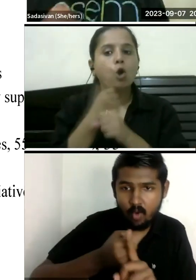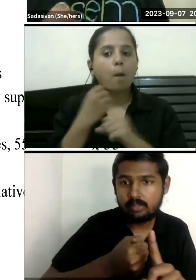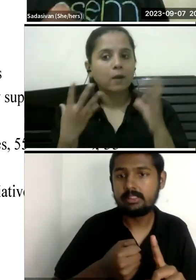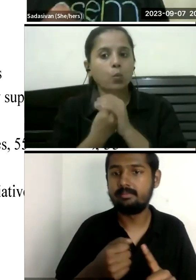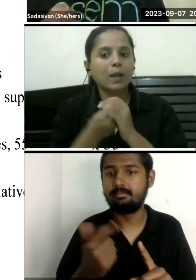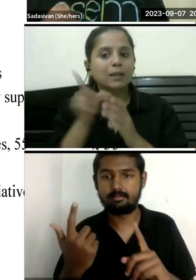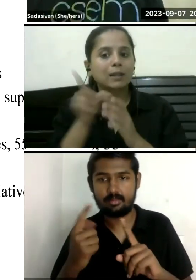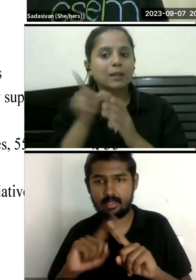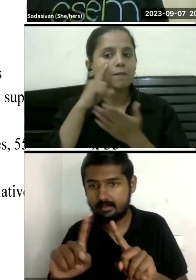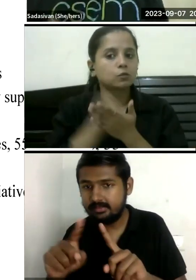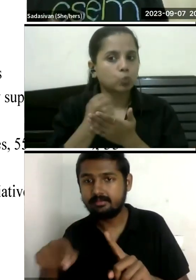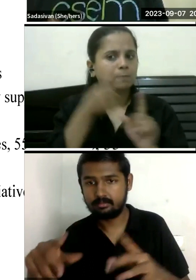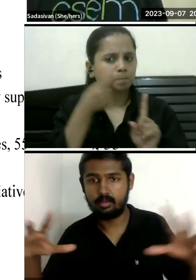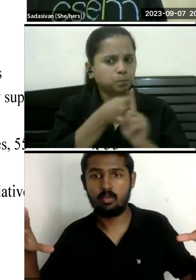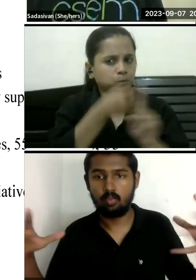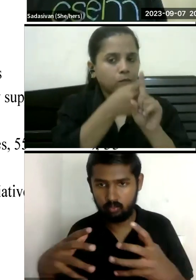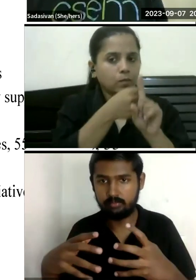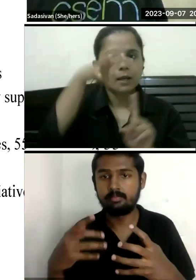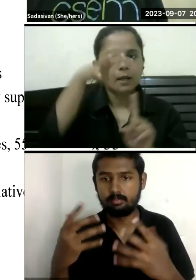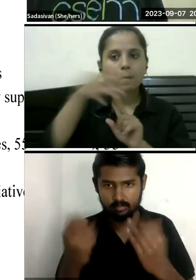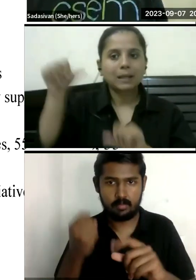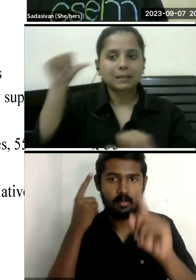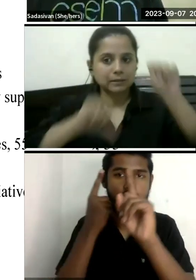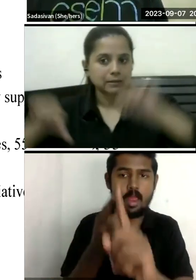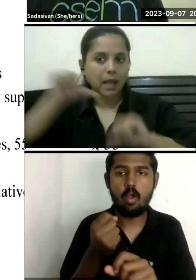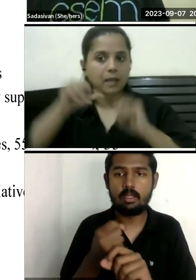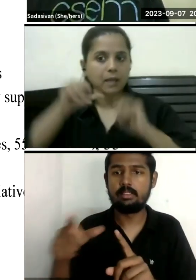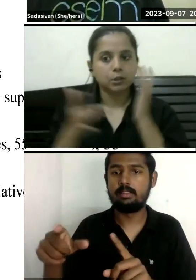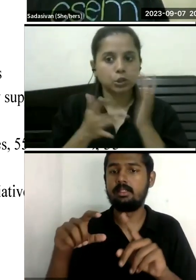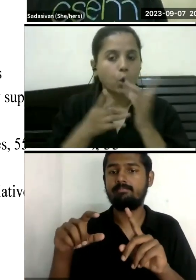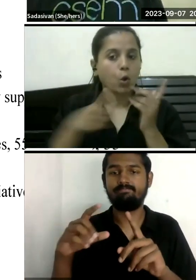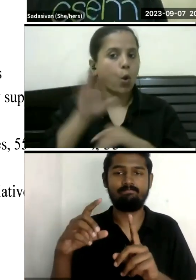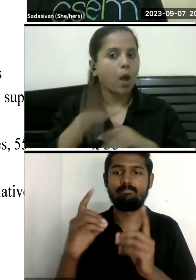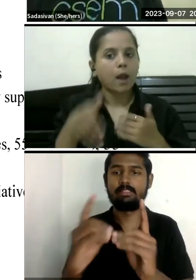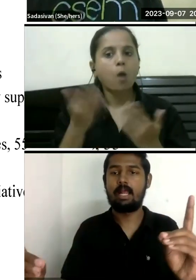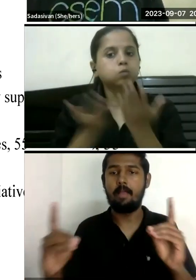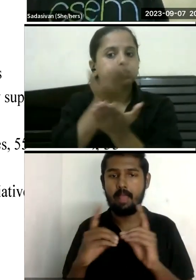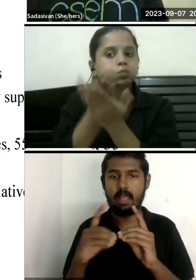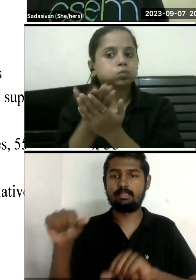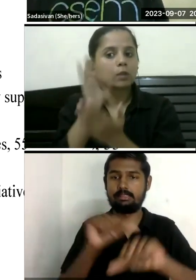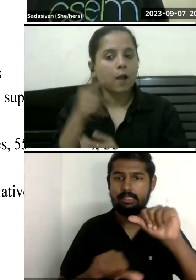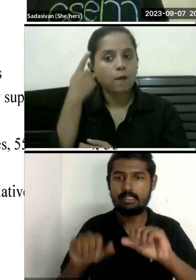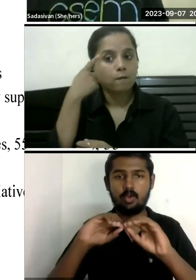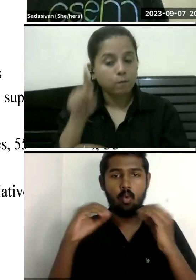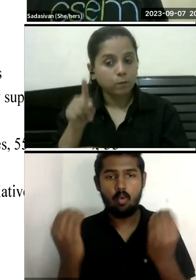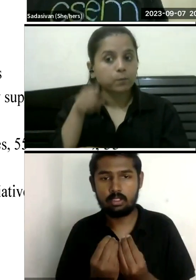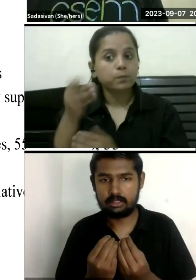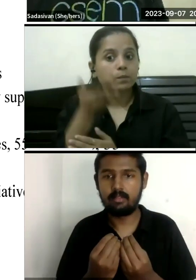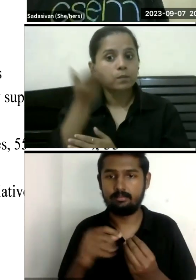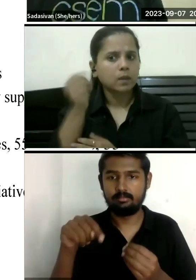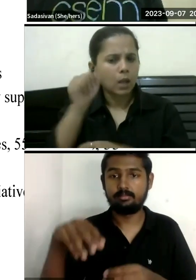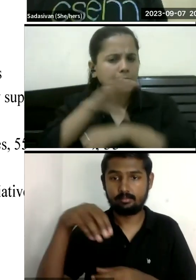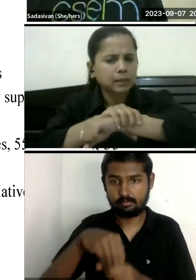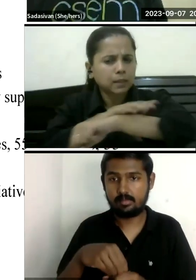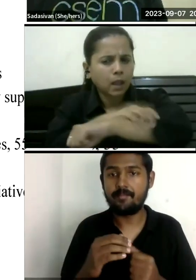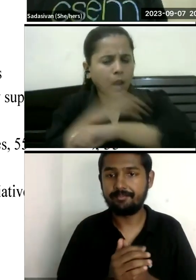the Department of Science and Technology have opened up proposals for coming up with therapeutic strategies for